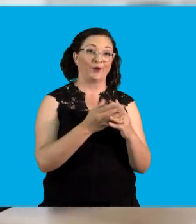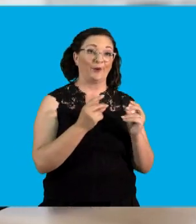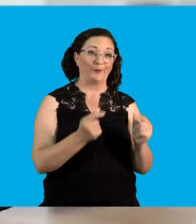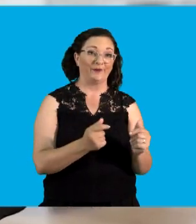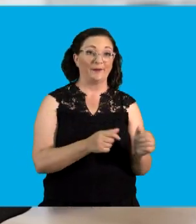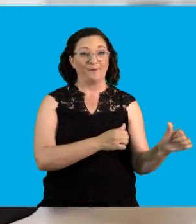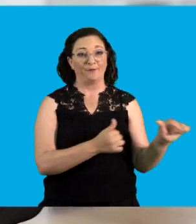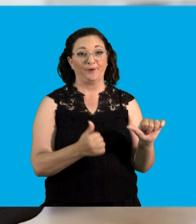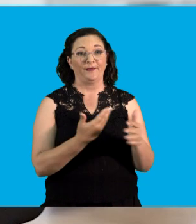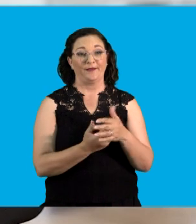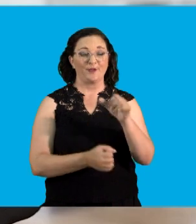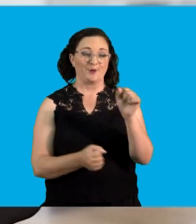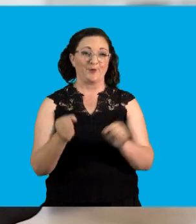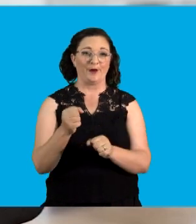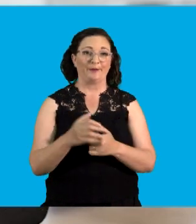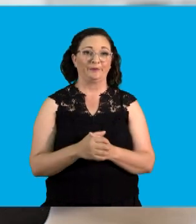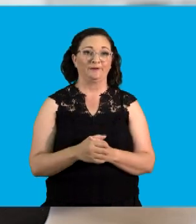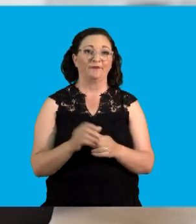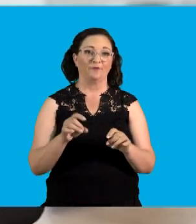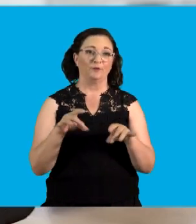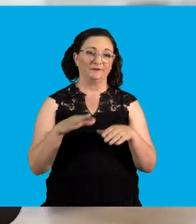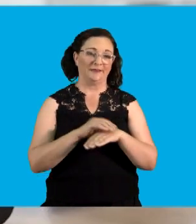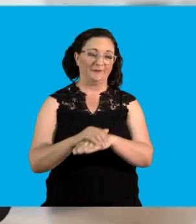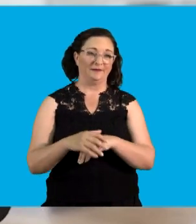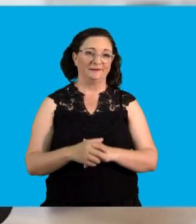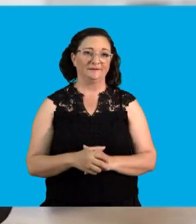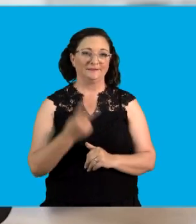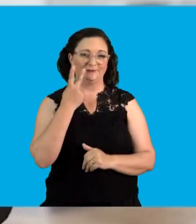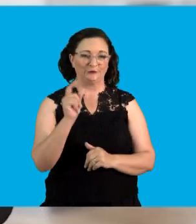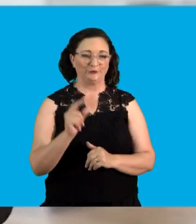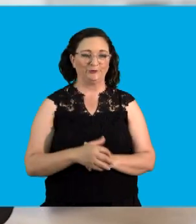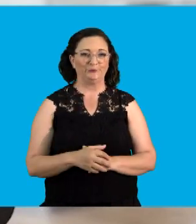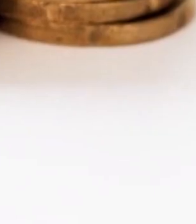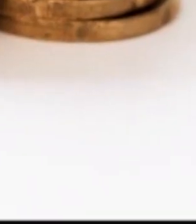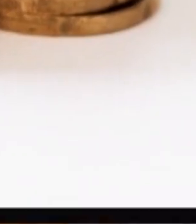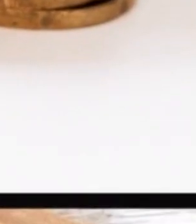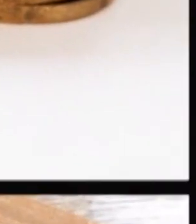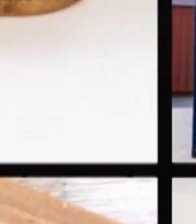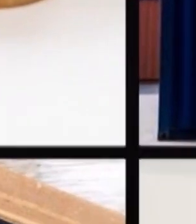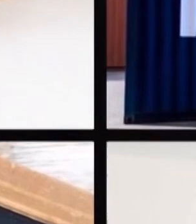break. When we come back, we're wrapping up the exam guide. I'll see you just now.